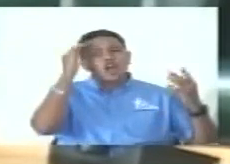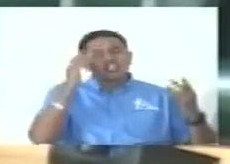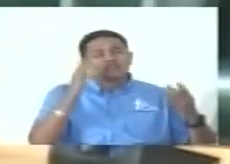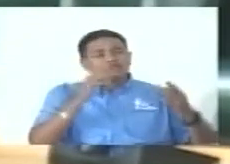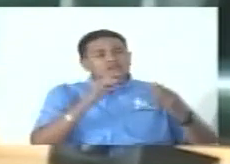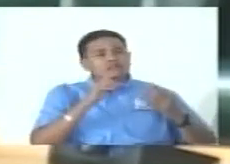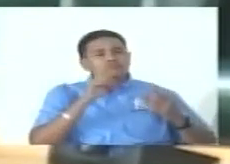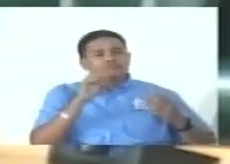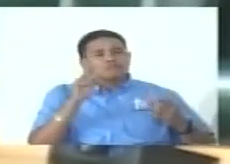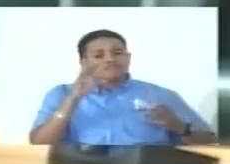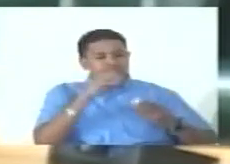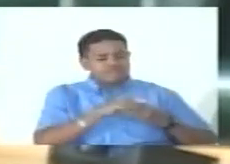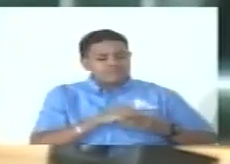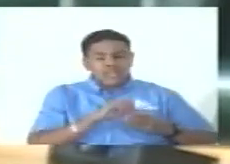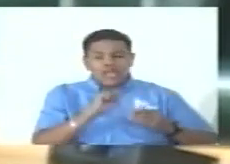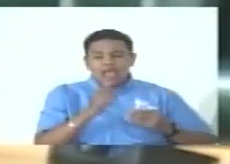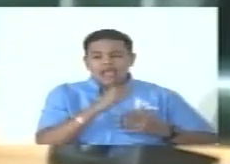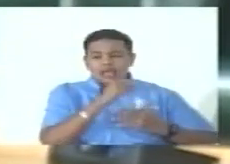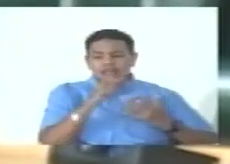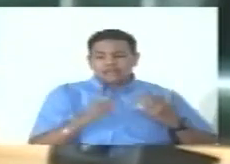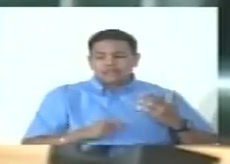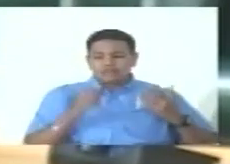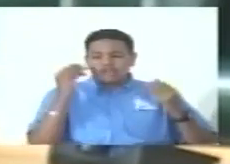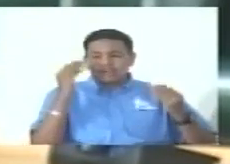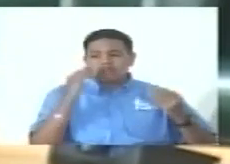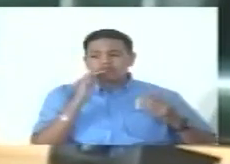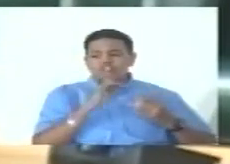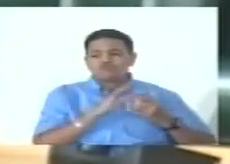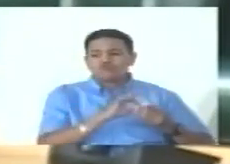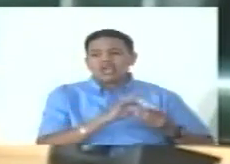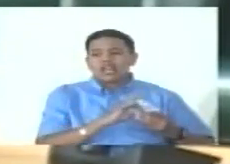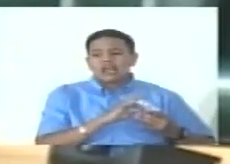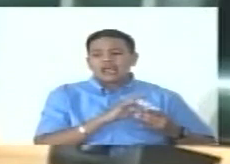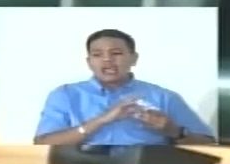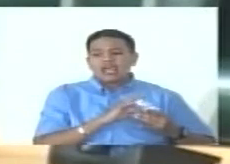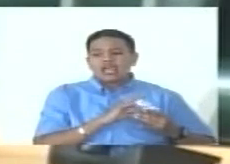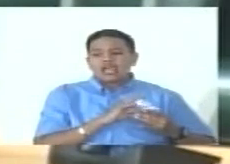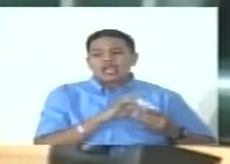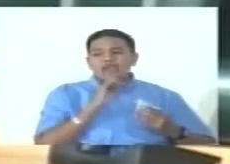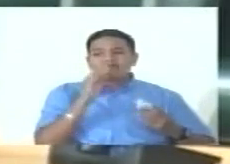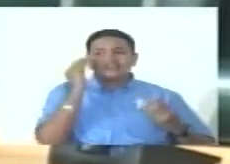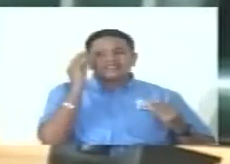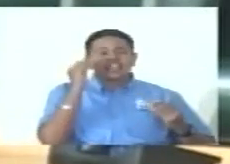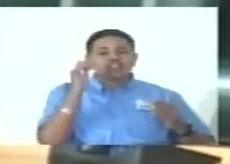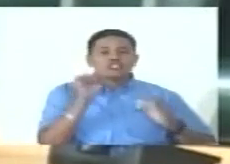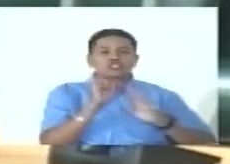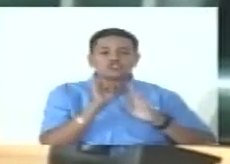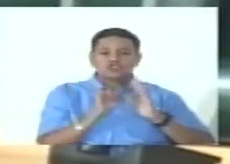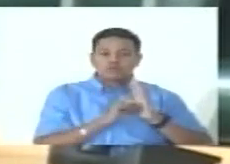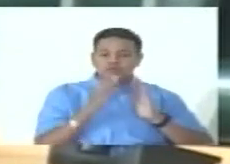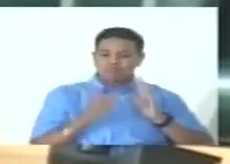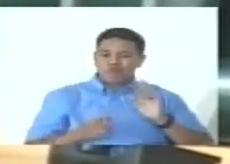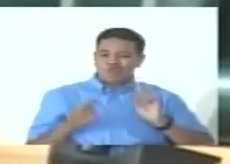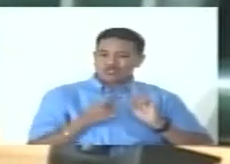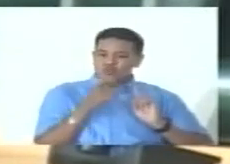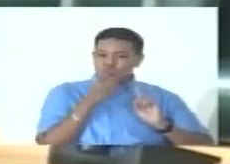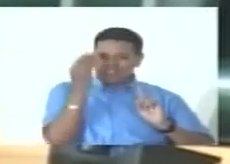consisting of any of the following information in respect of a data subject. It says